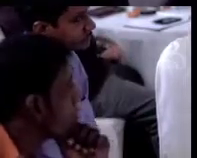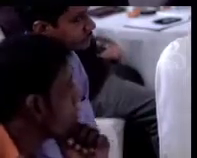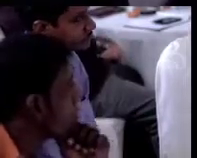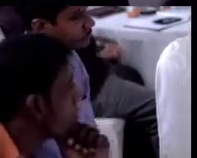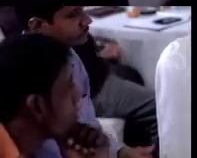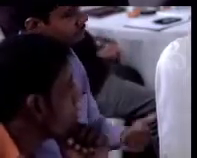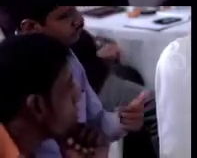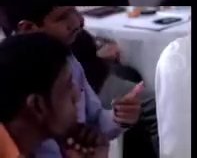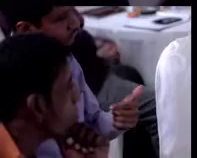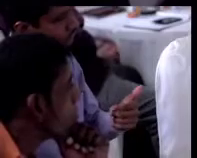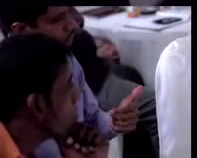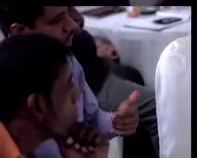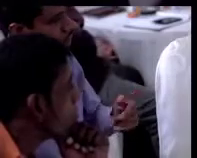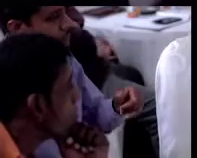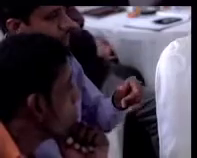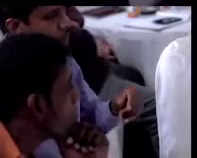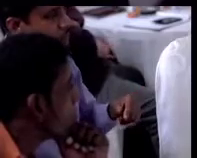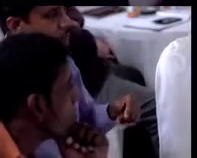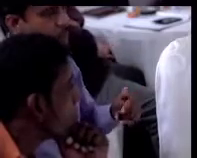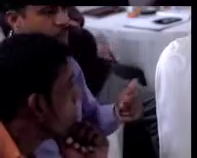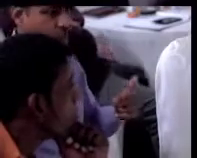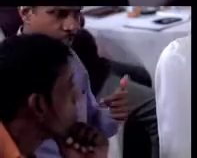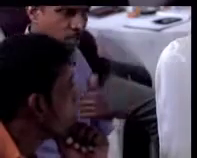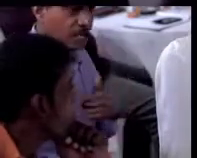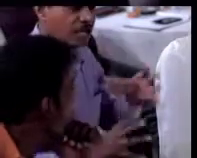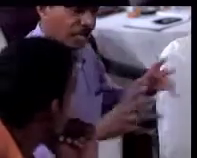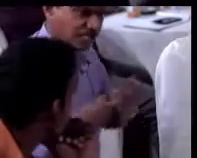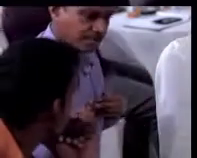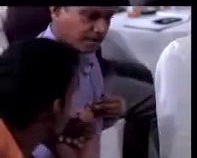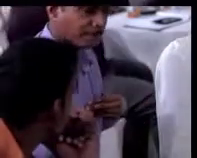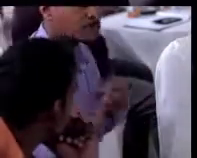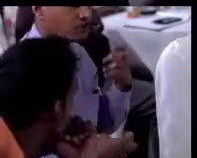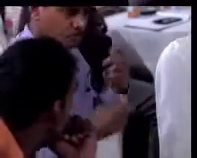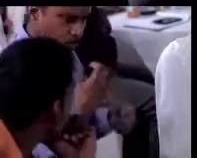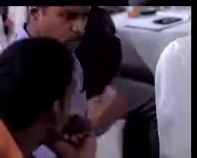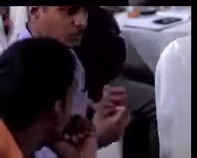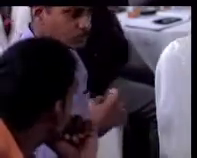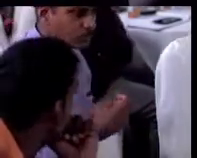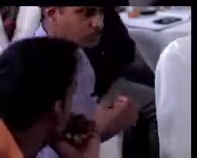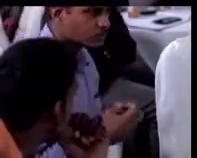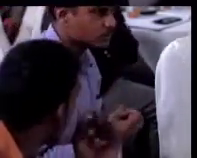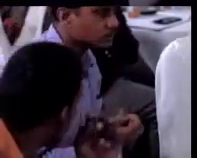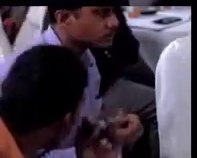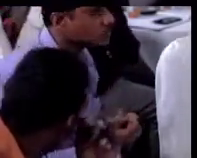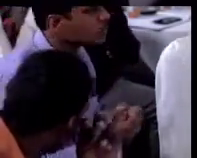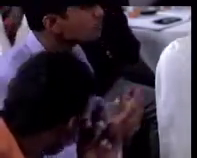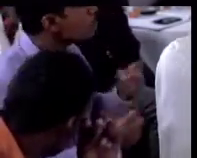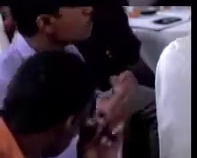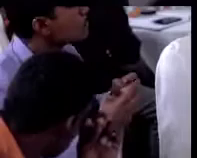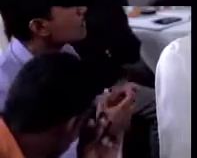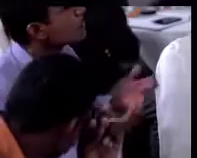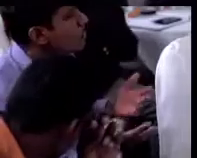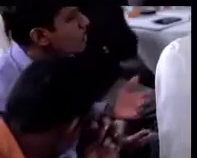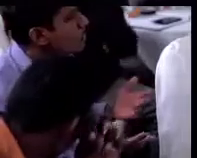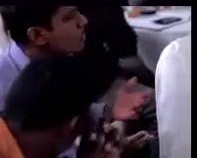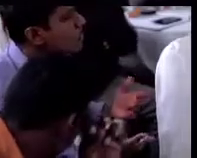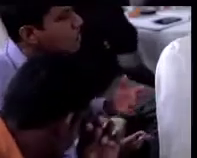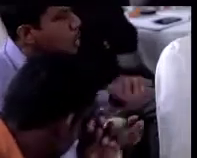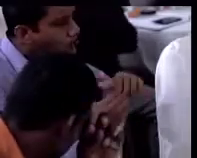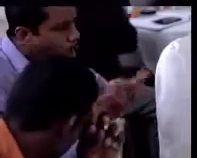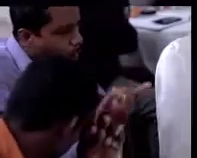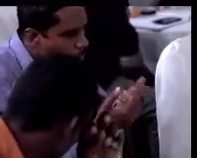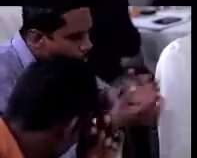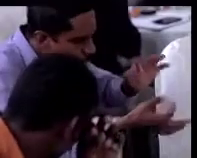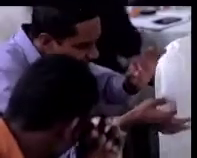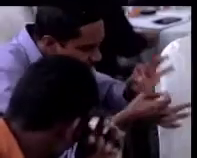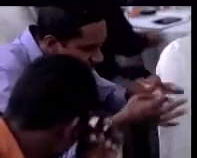So it's just, to me, I embrace the haters, and I embrace the problems, because that's when it could grow, you know. That's